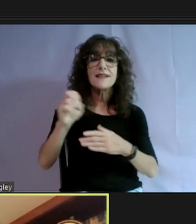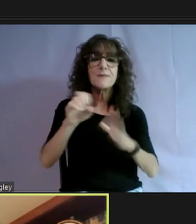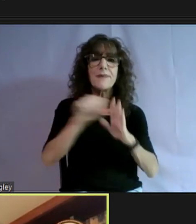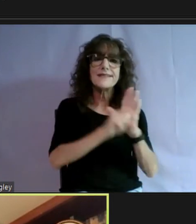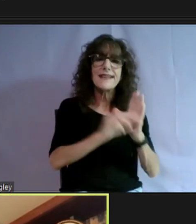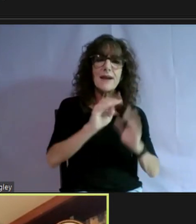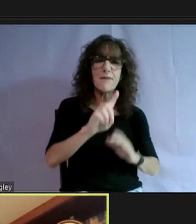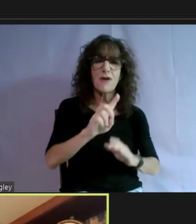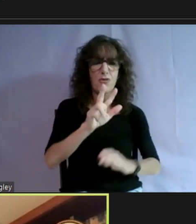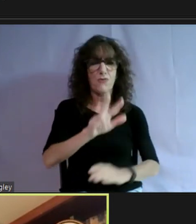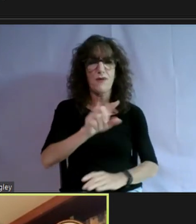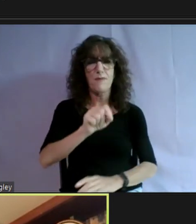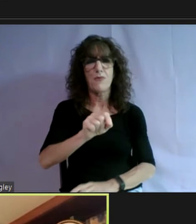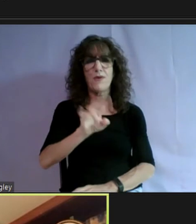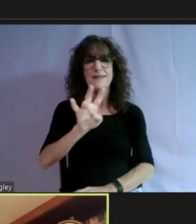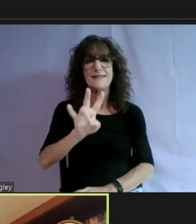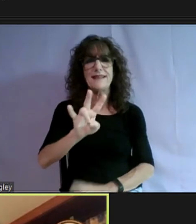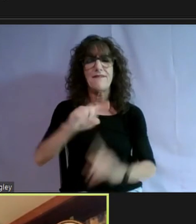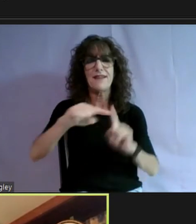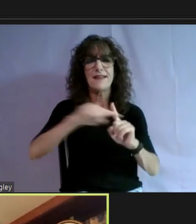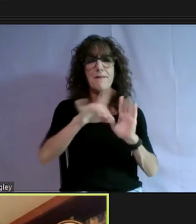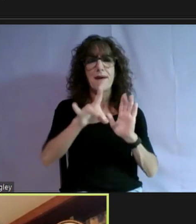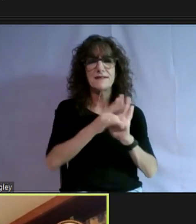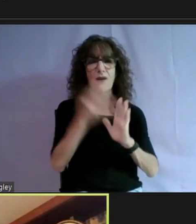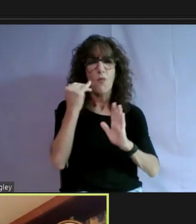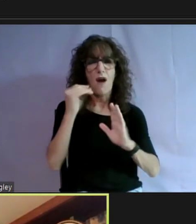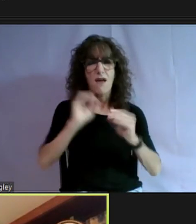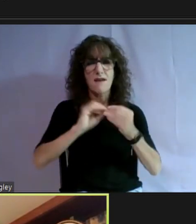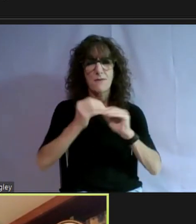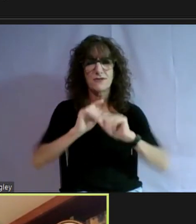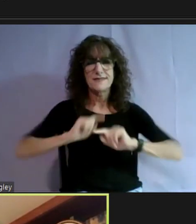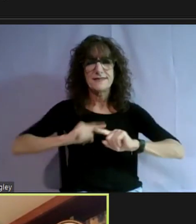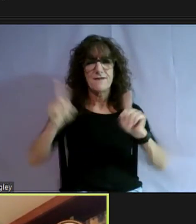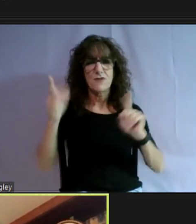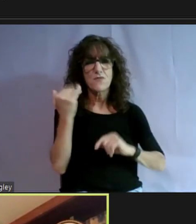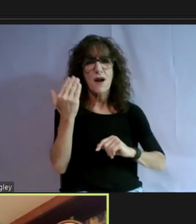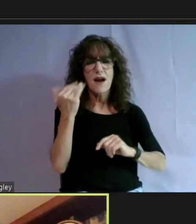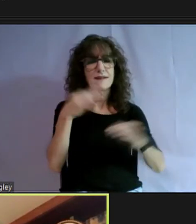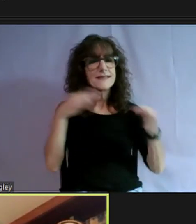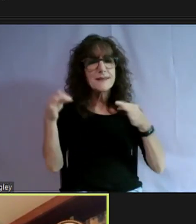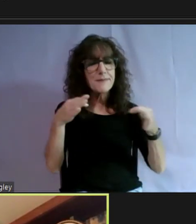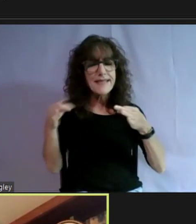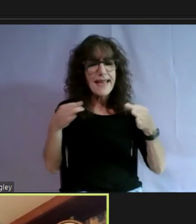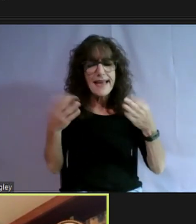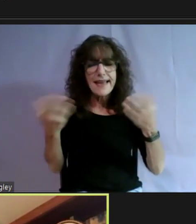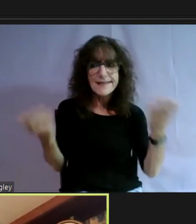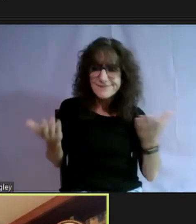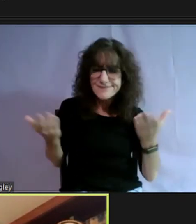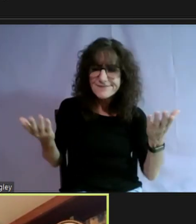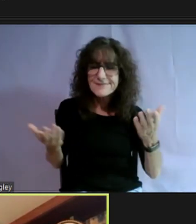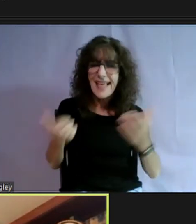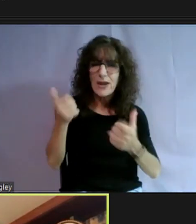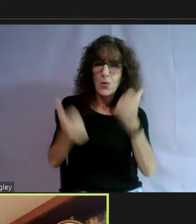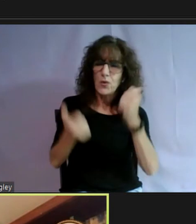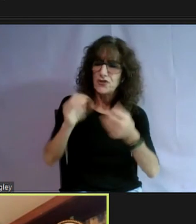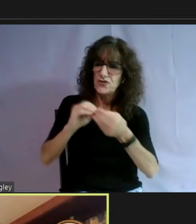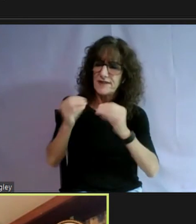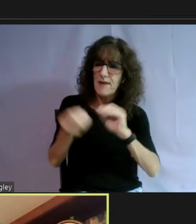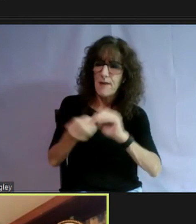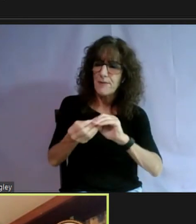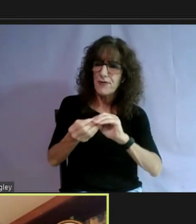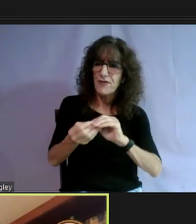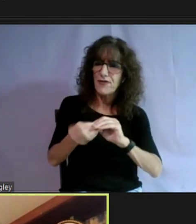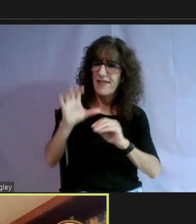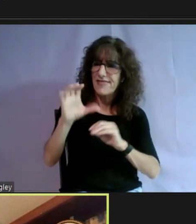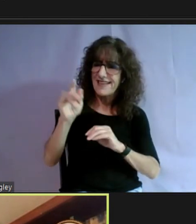3.7% positivity rate? Basically, why are they so different? Can you explain the discrepancy and by which metric the county's making